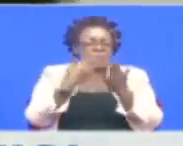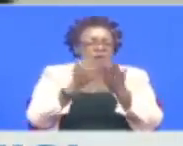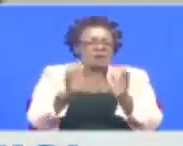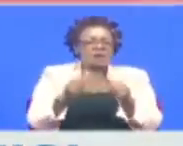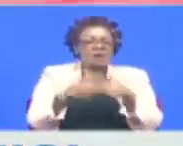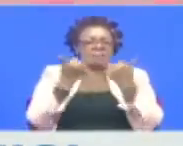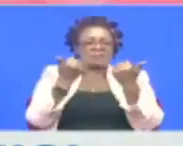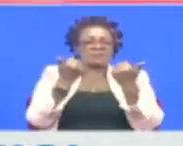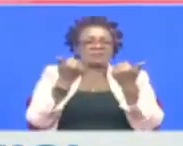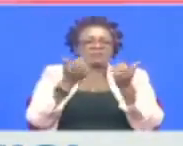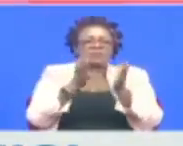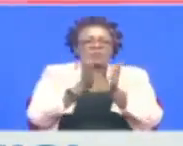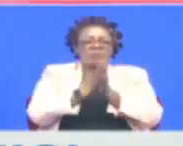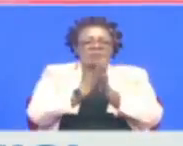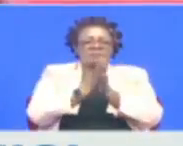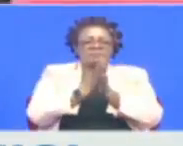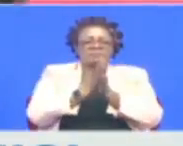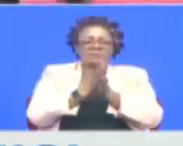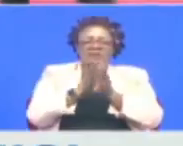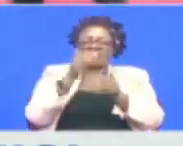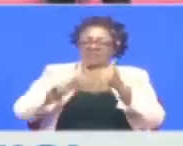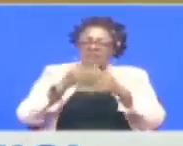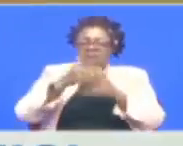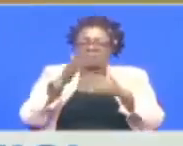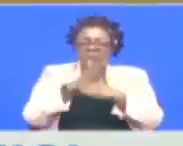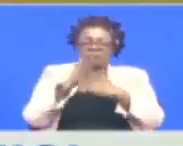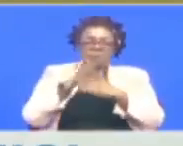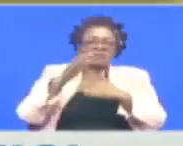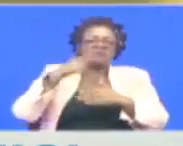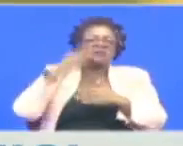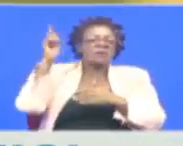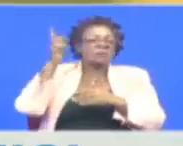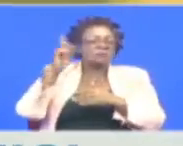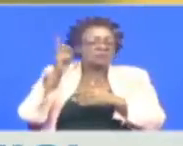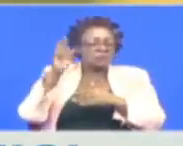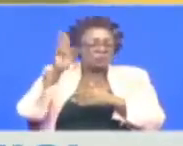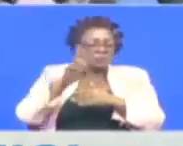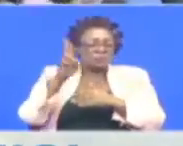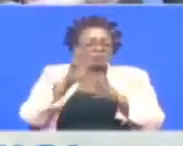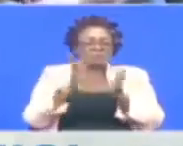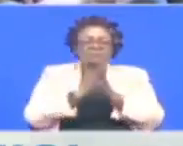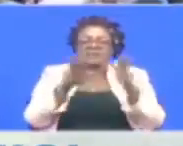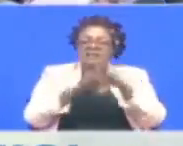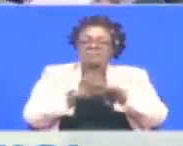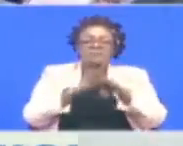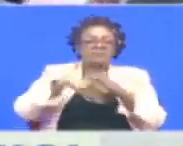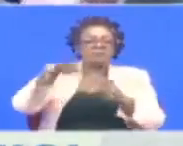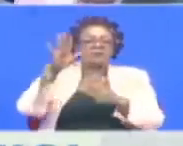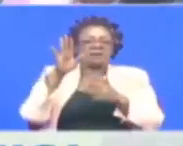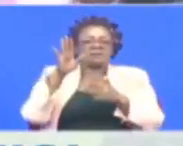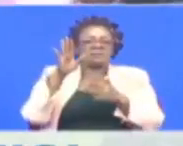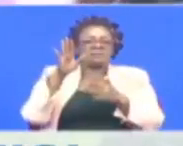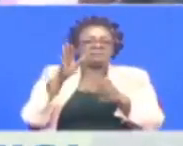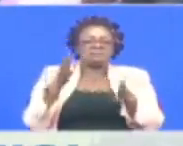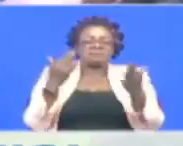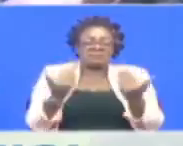a strained relationship between President Kenyatta and his deputy William Ruto. Mafuta ndio hiyo imepanda